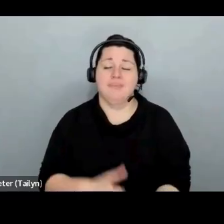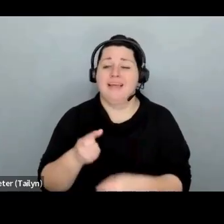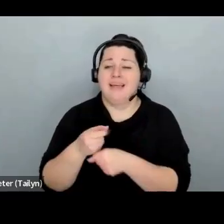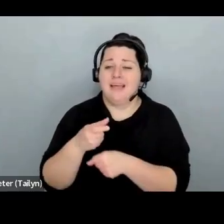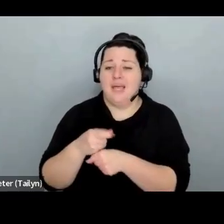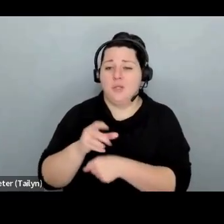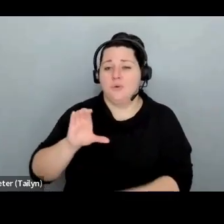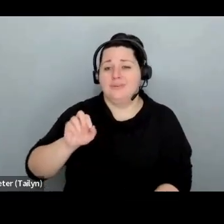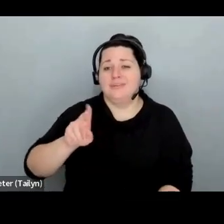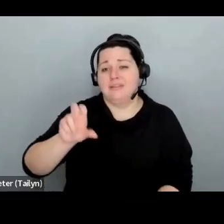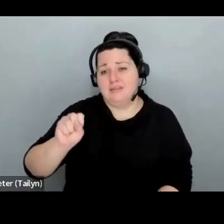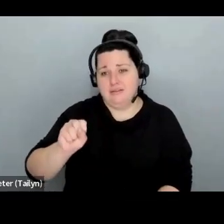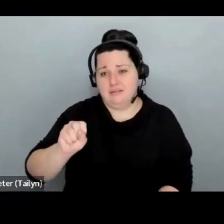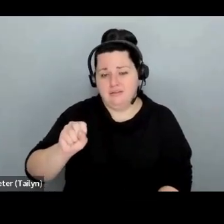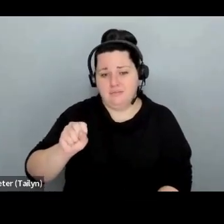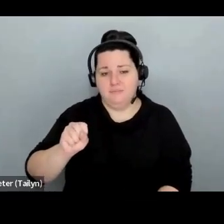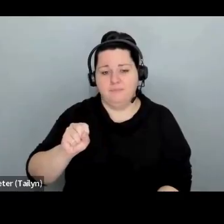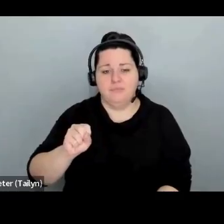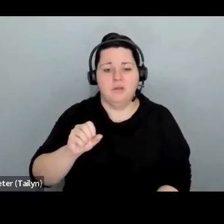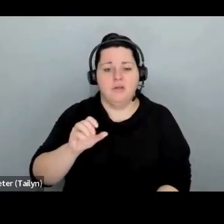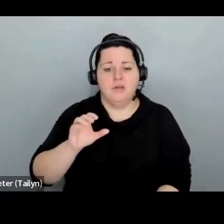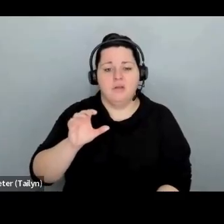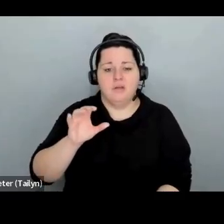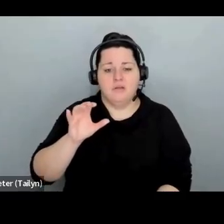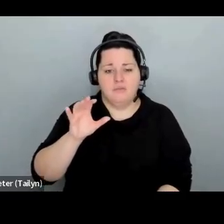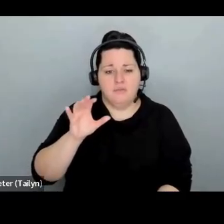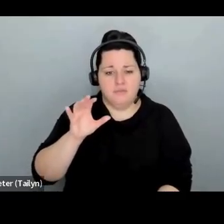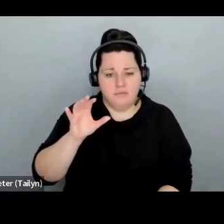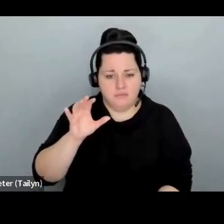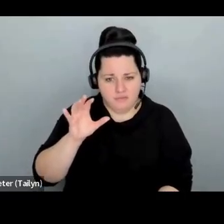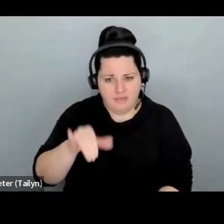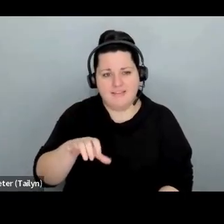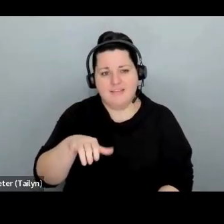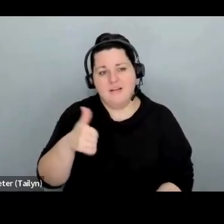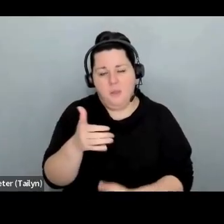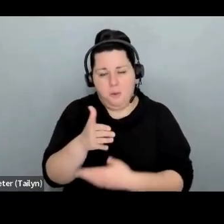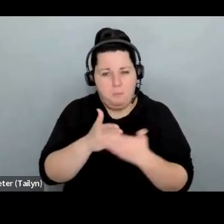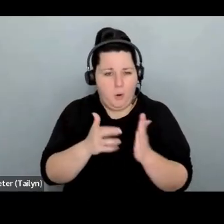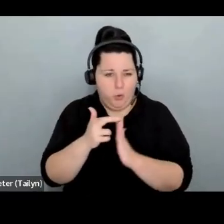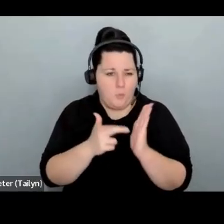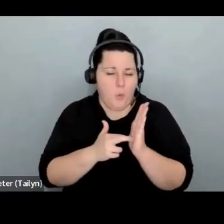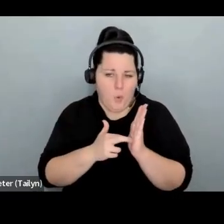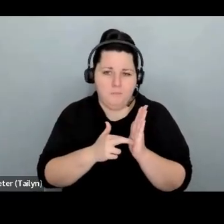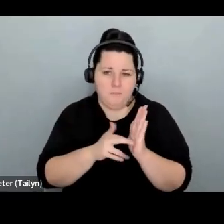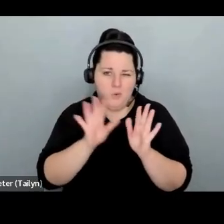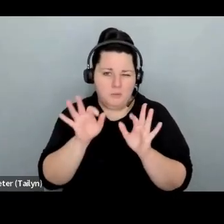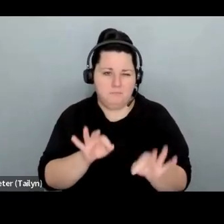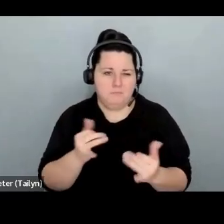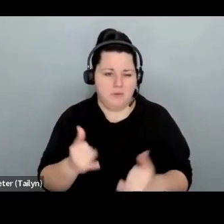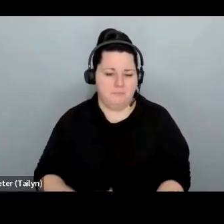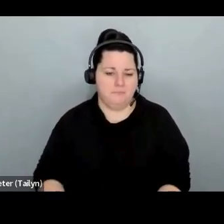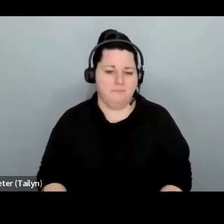Annual census is another subsection of the rule, which we'll review now.